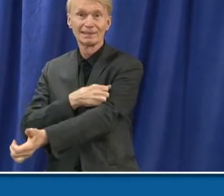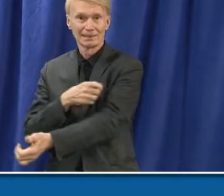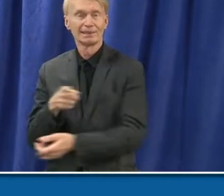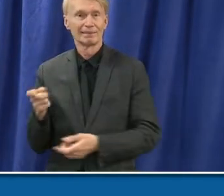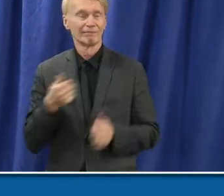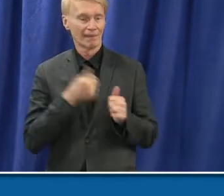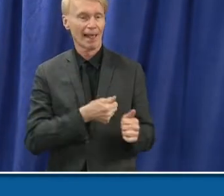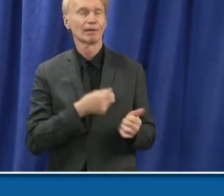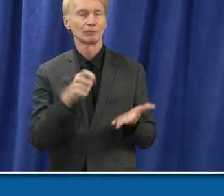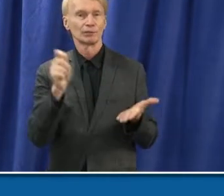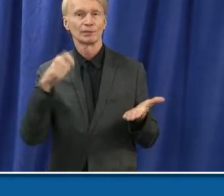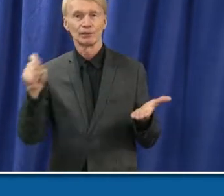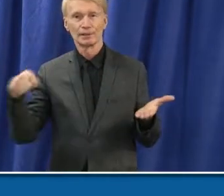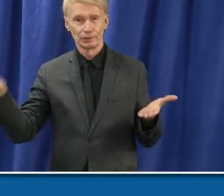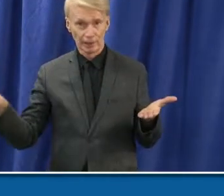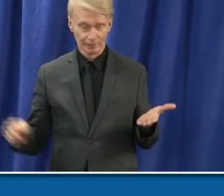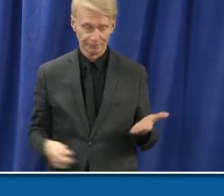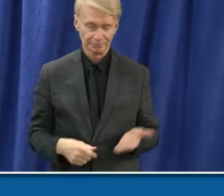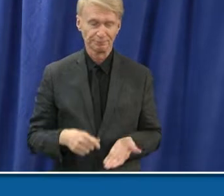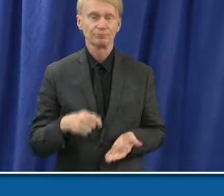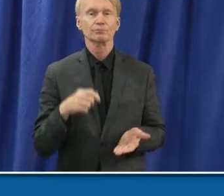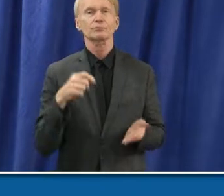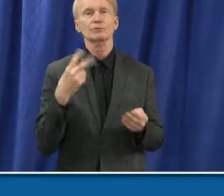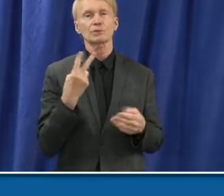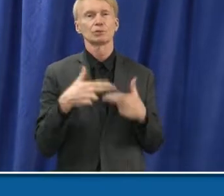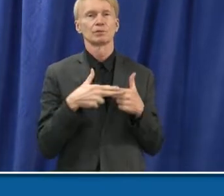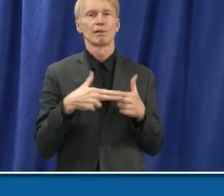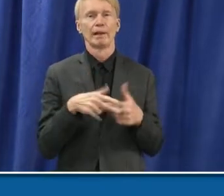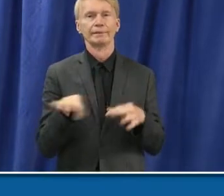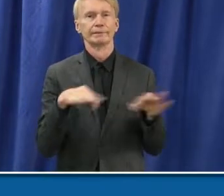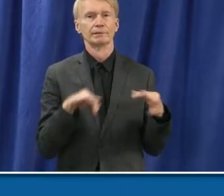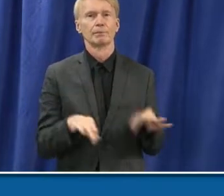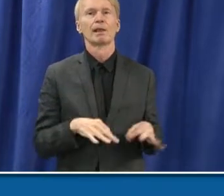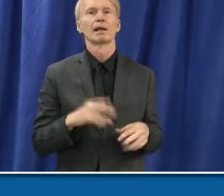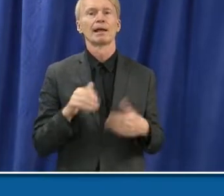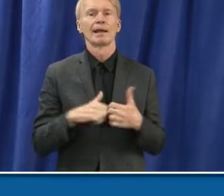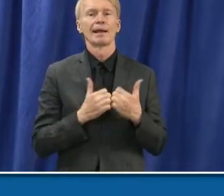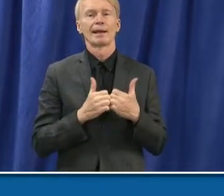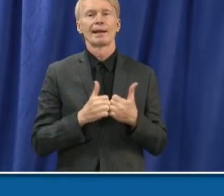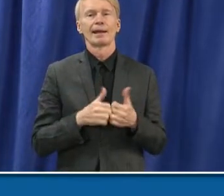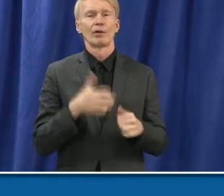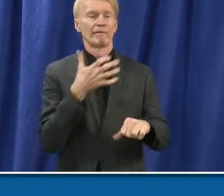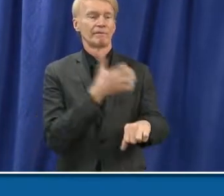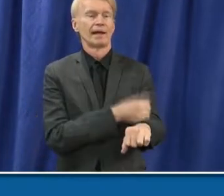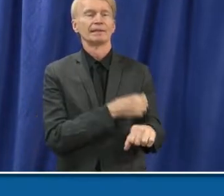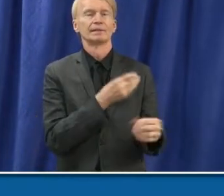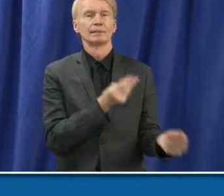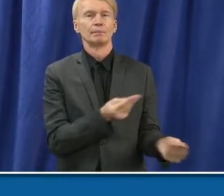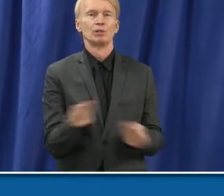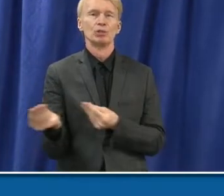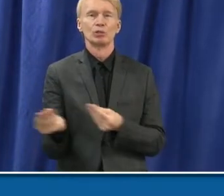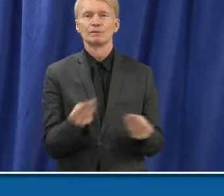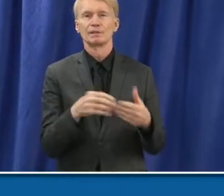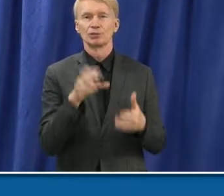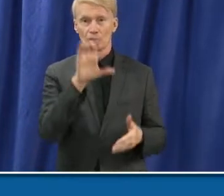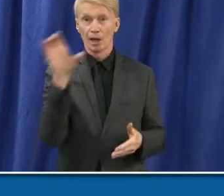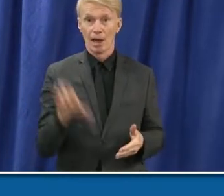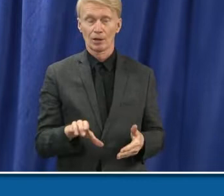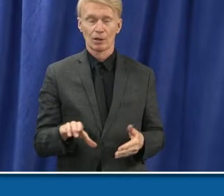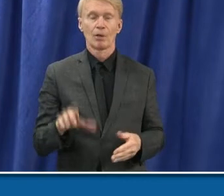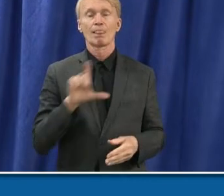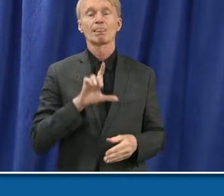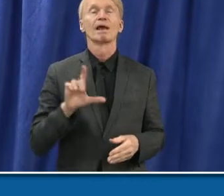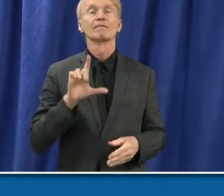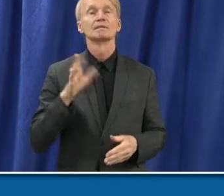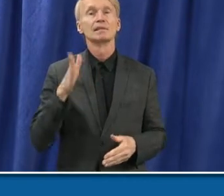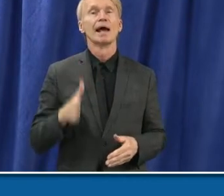So this is a series of slides to talk about the 2 types of vaccine movement that we're being engaged with here in the city of Chicago. On the